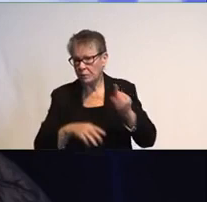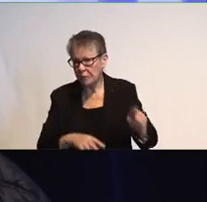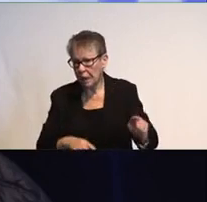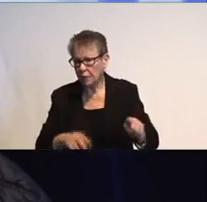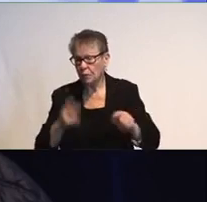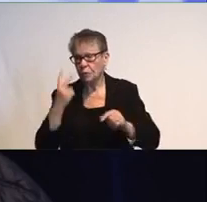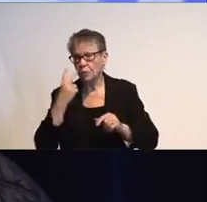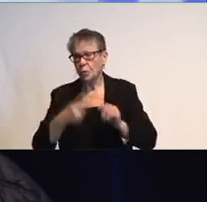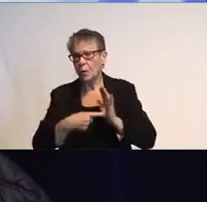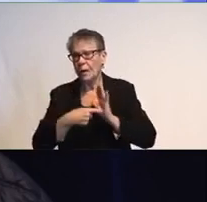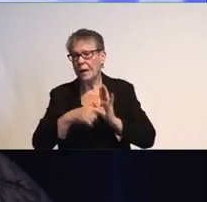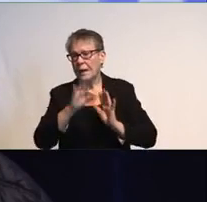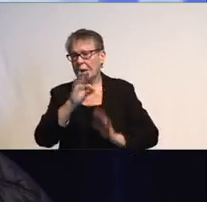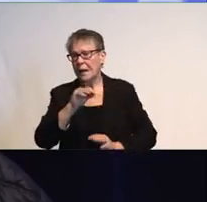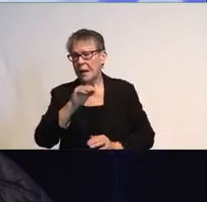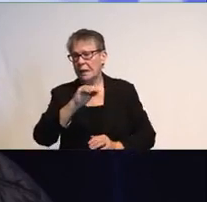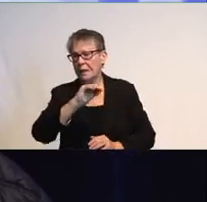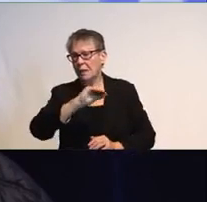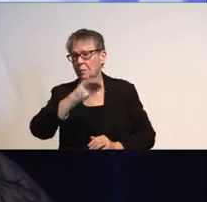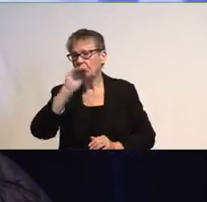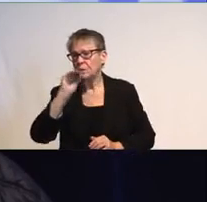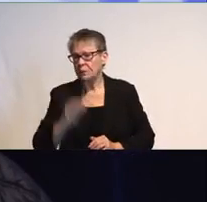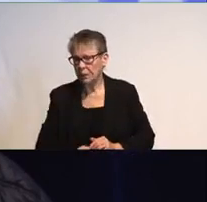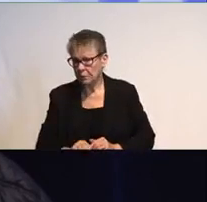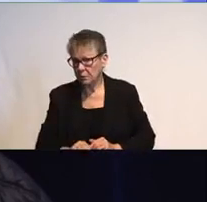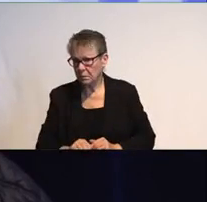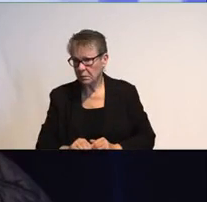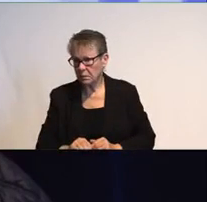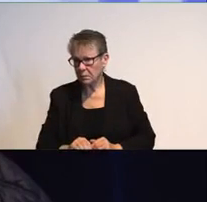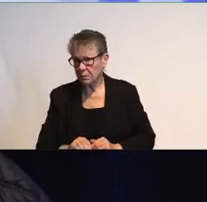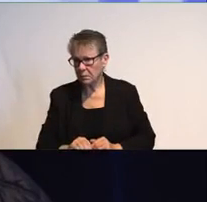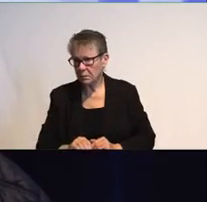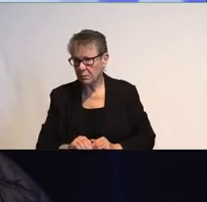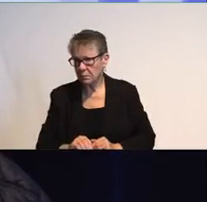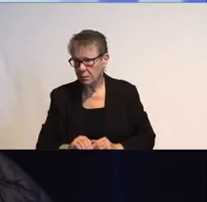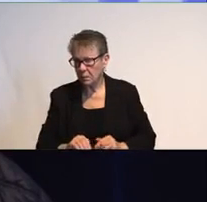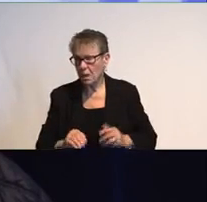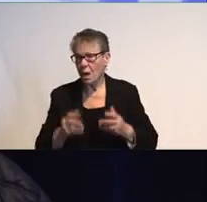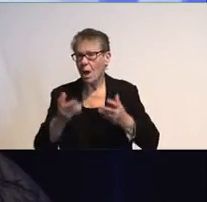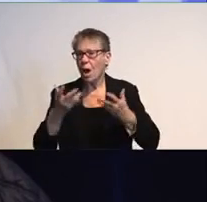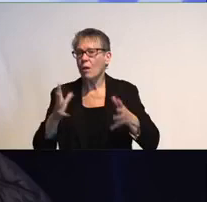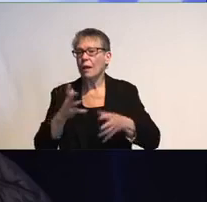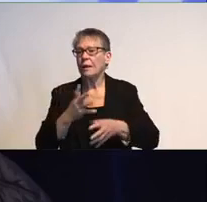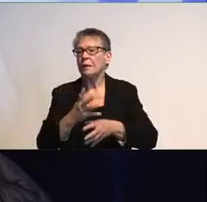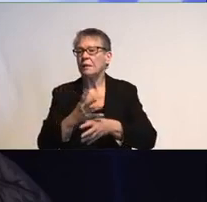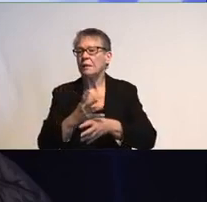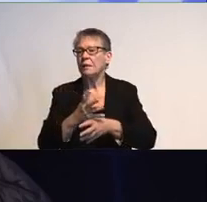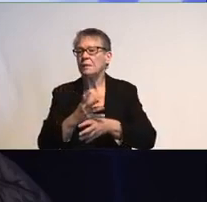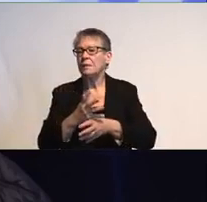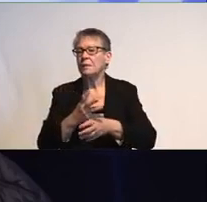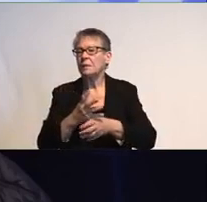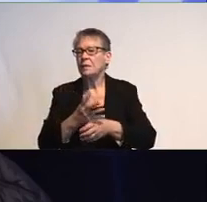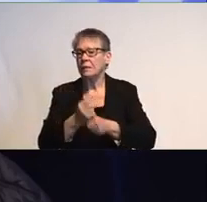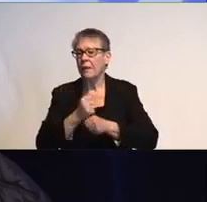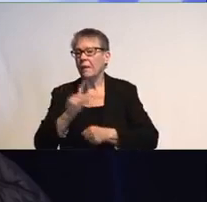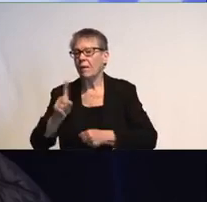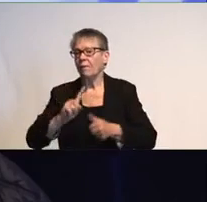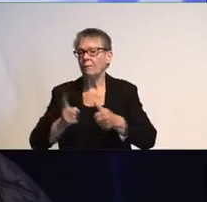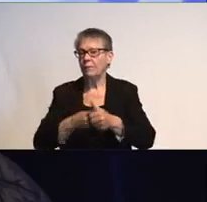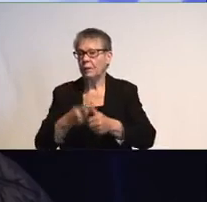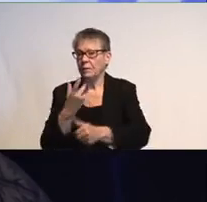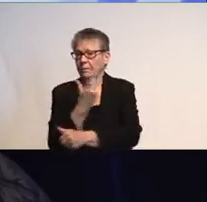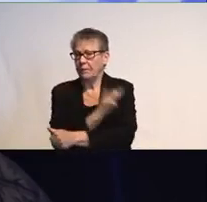residents and 86.2% of staff have received their primary series. Today,